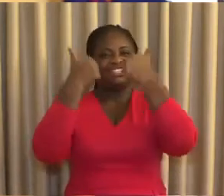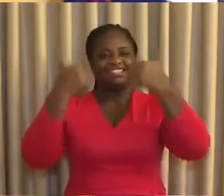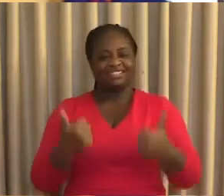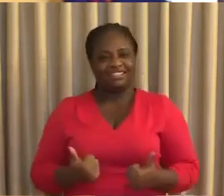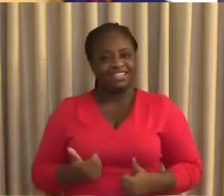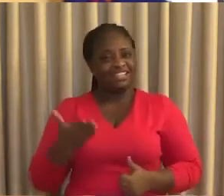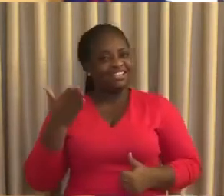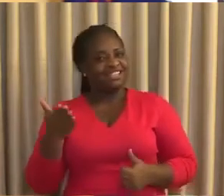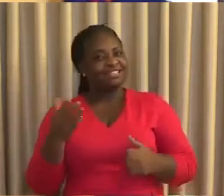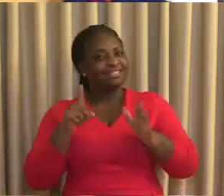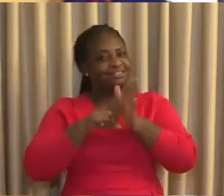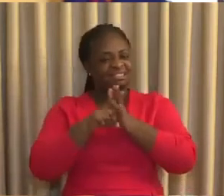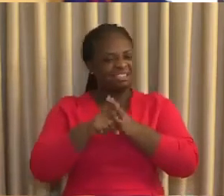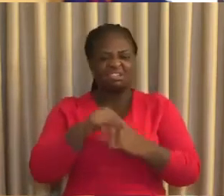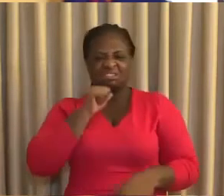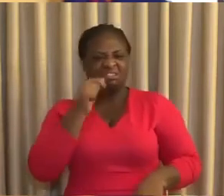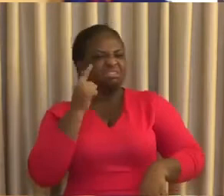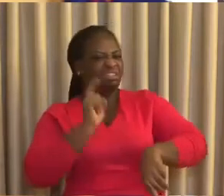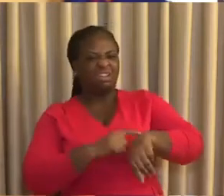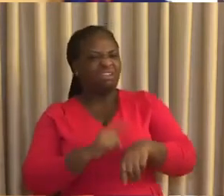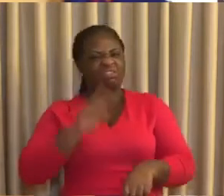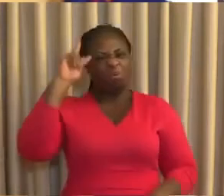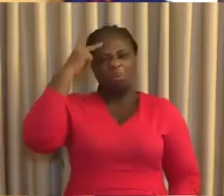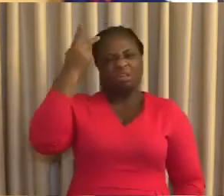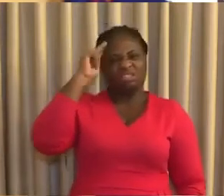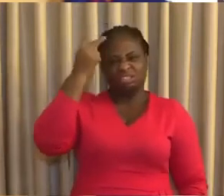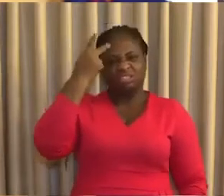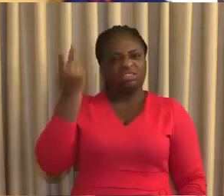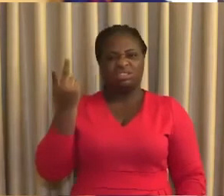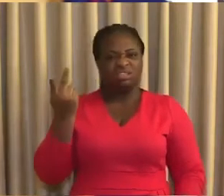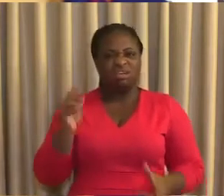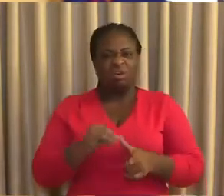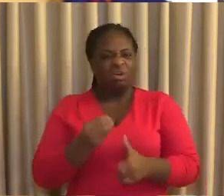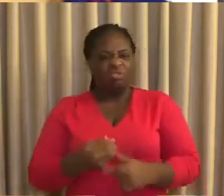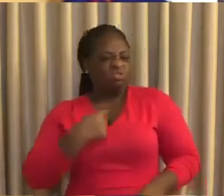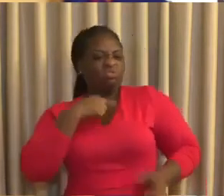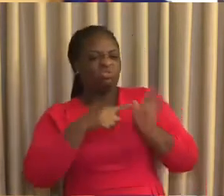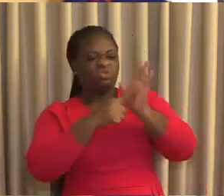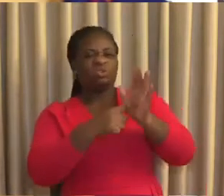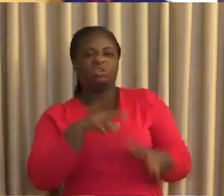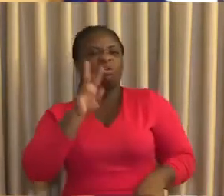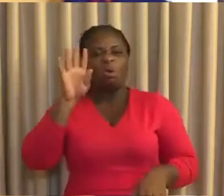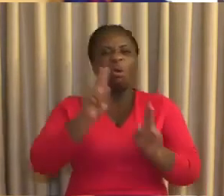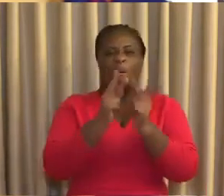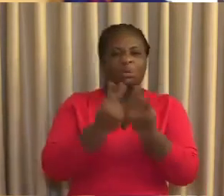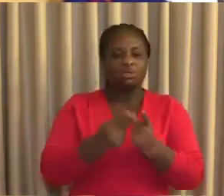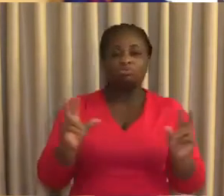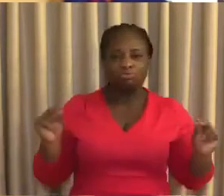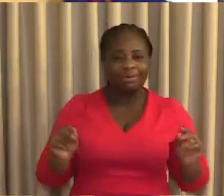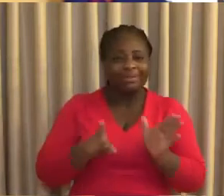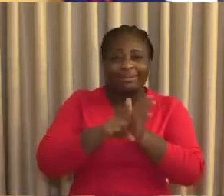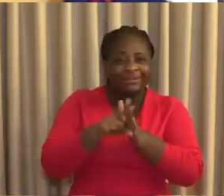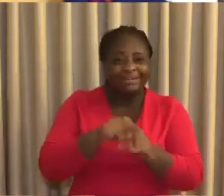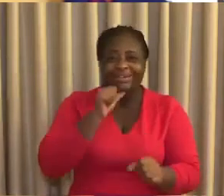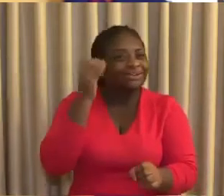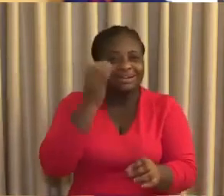time for politicking or the display of partisanship. The virus does not care which party you belong